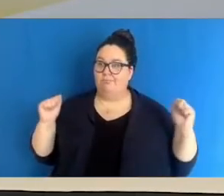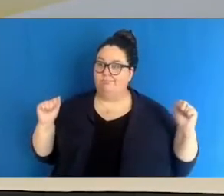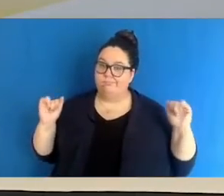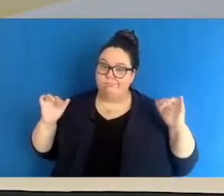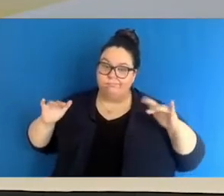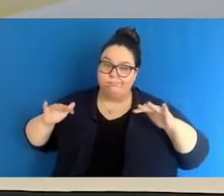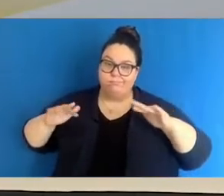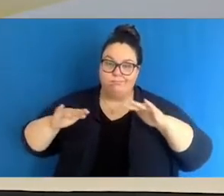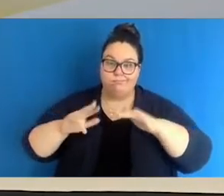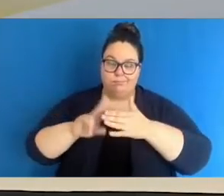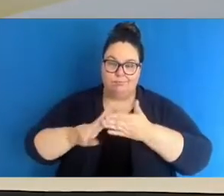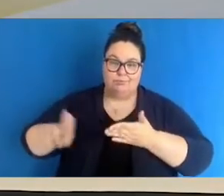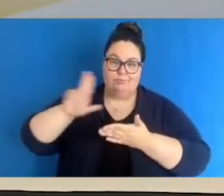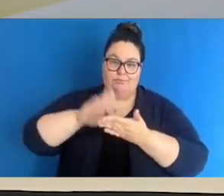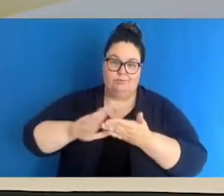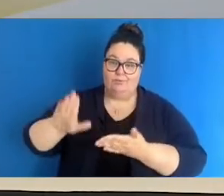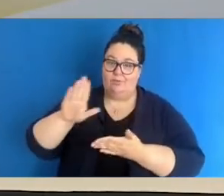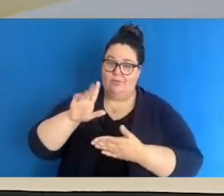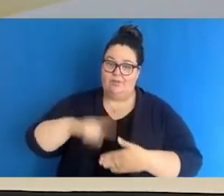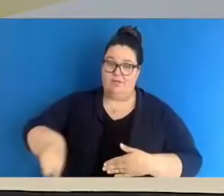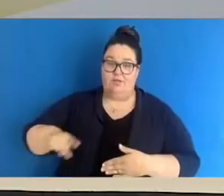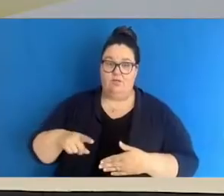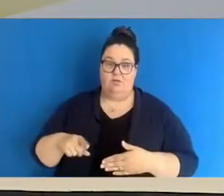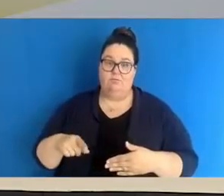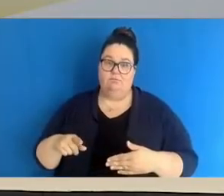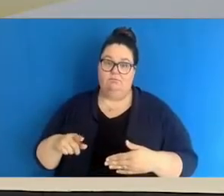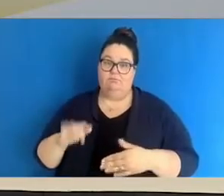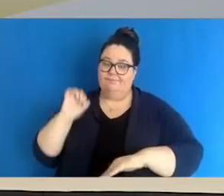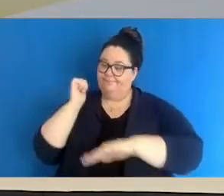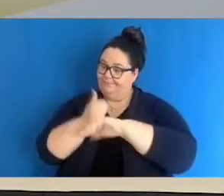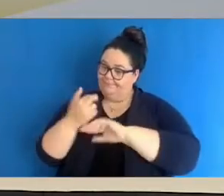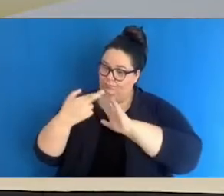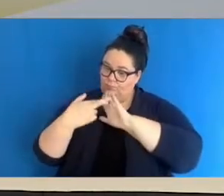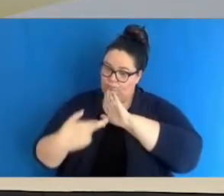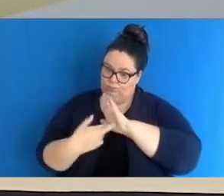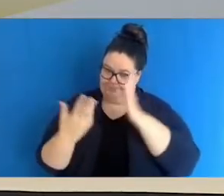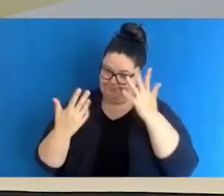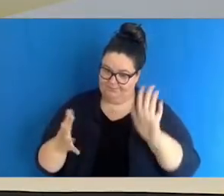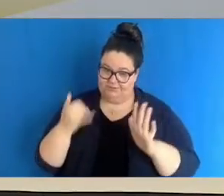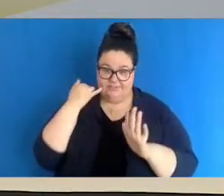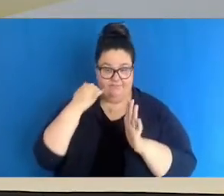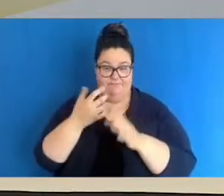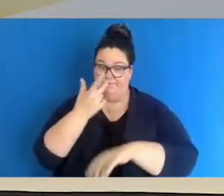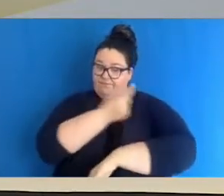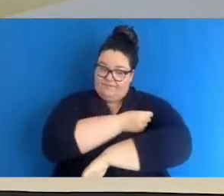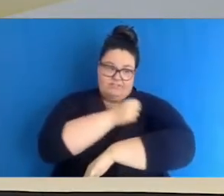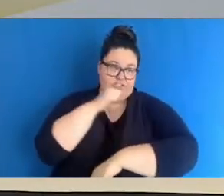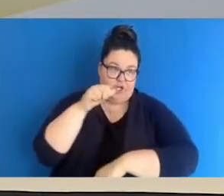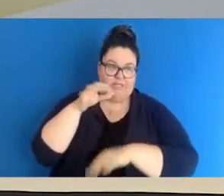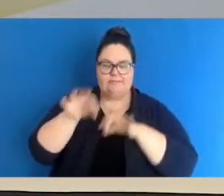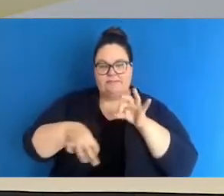post-secondary, they're really, many of them have moved already in that direction. I think